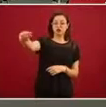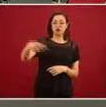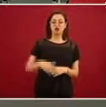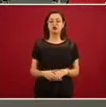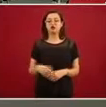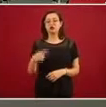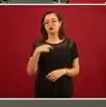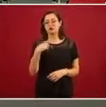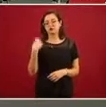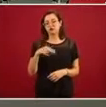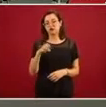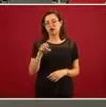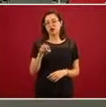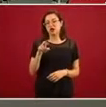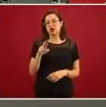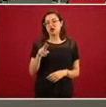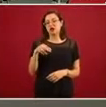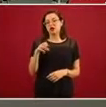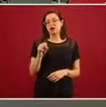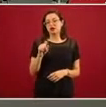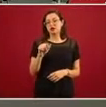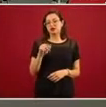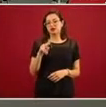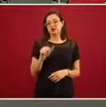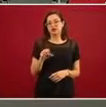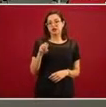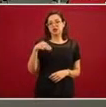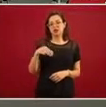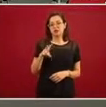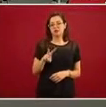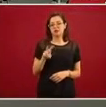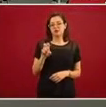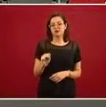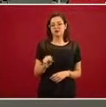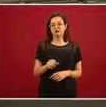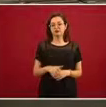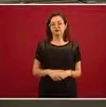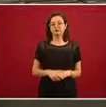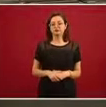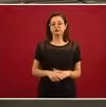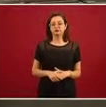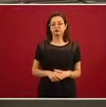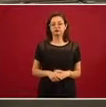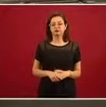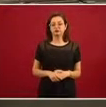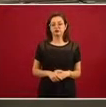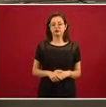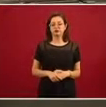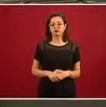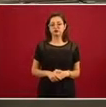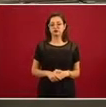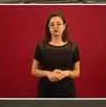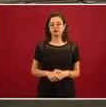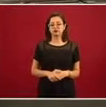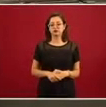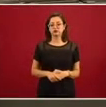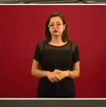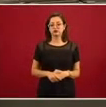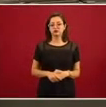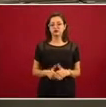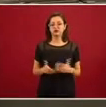Yes, I want to ask about